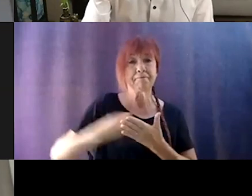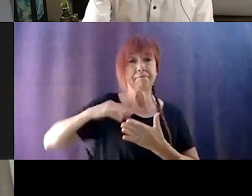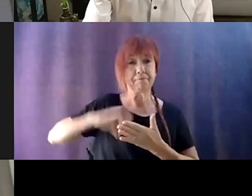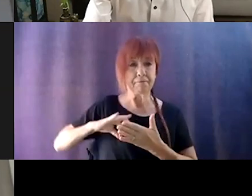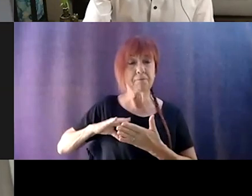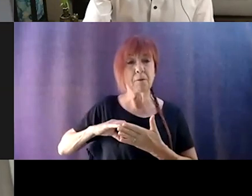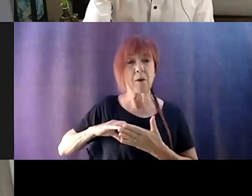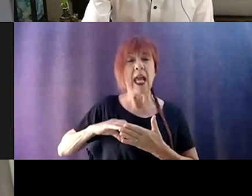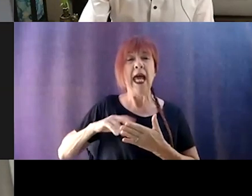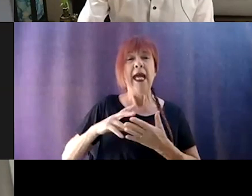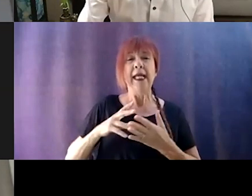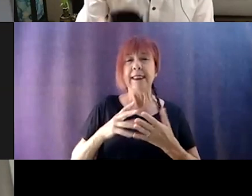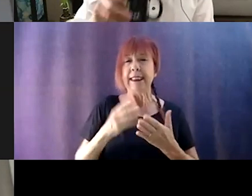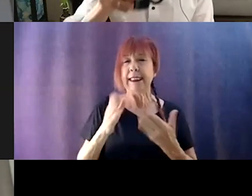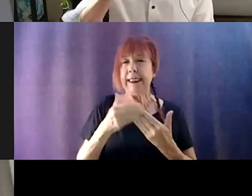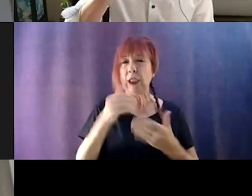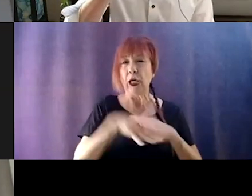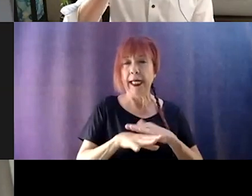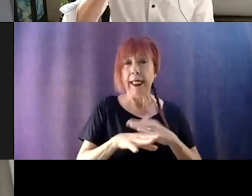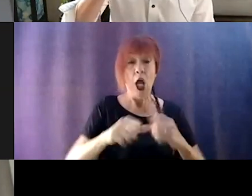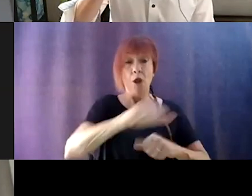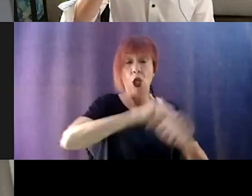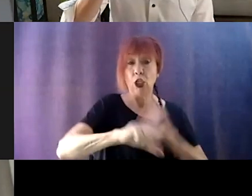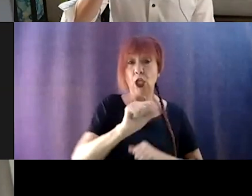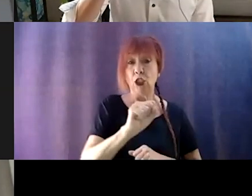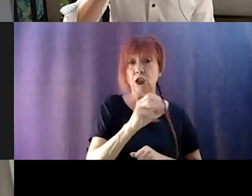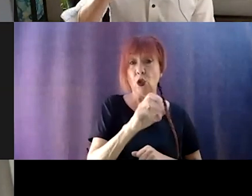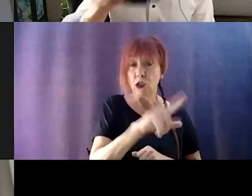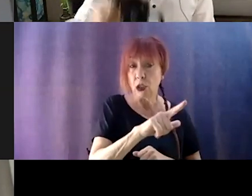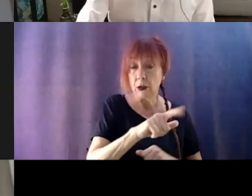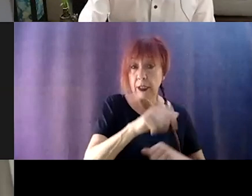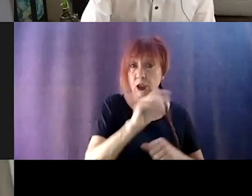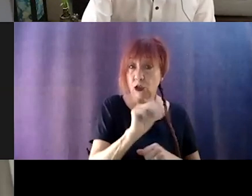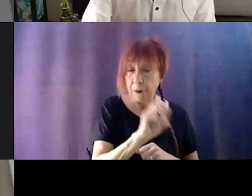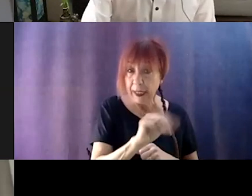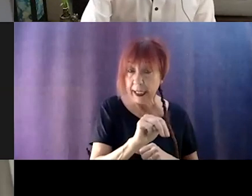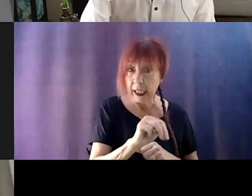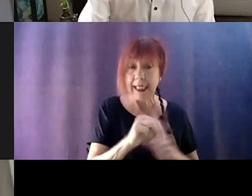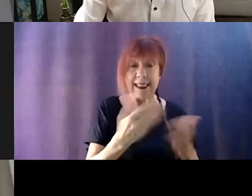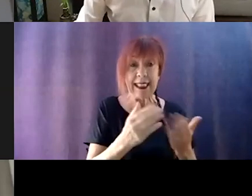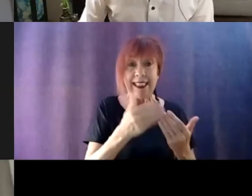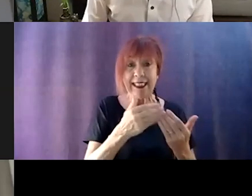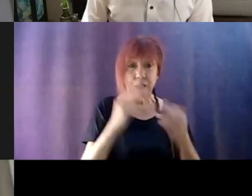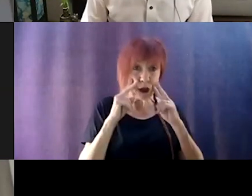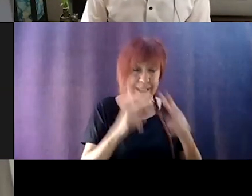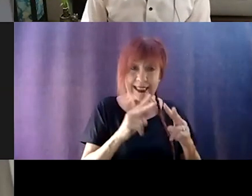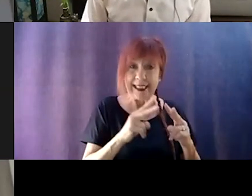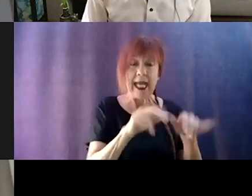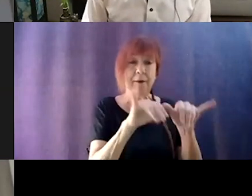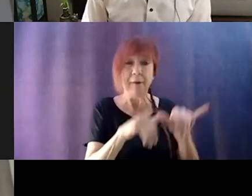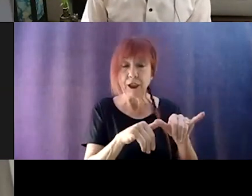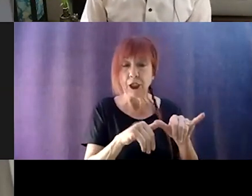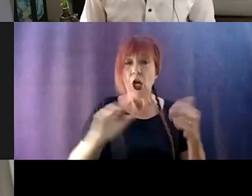in the social space than it was in the out-of-home space, in the billboard space, or any kind of traditional advertising, because it's just